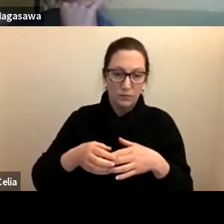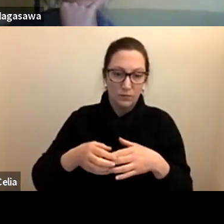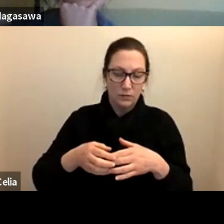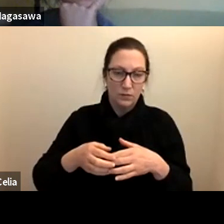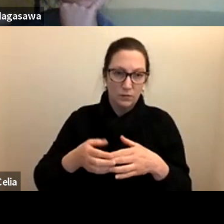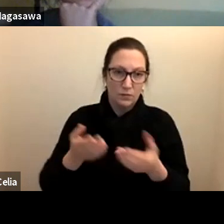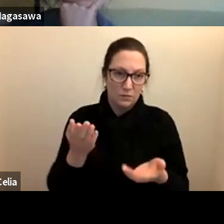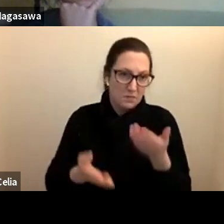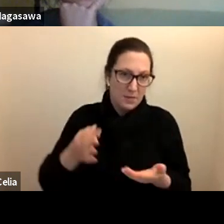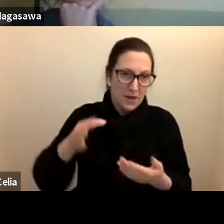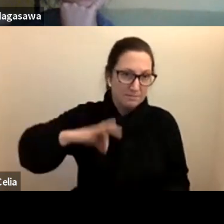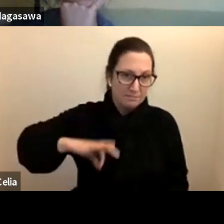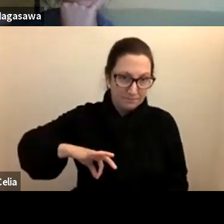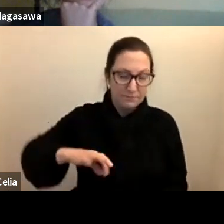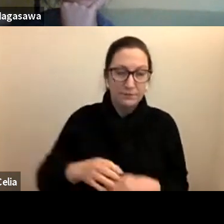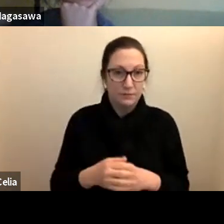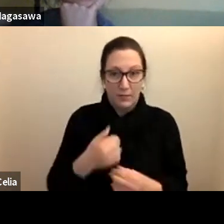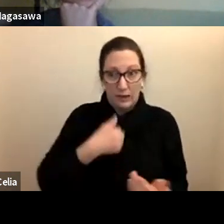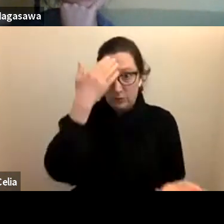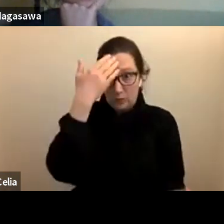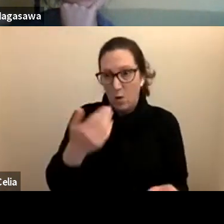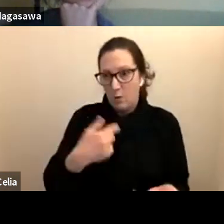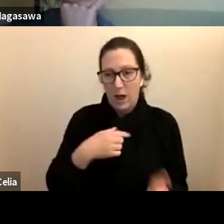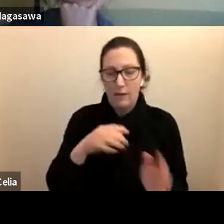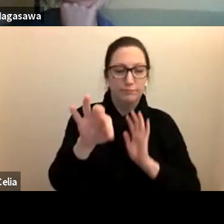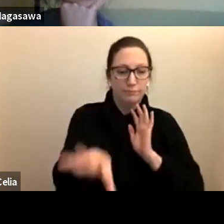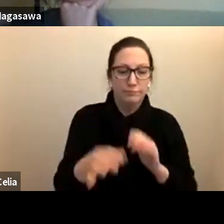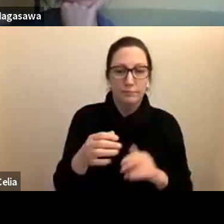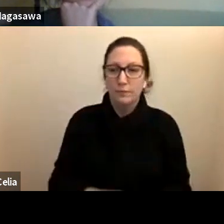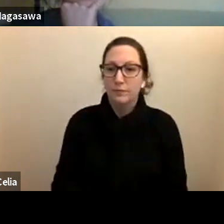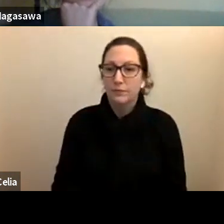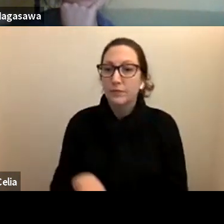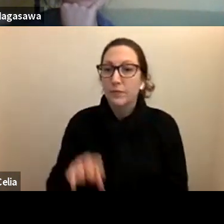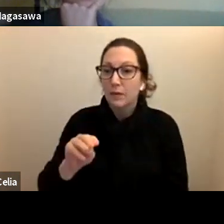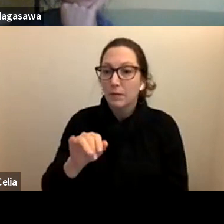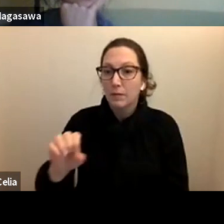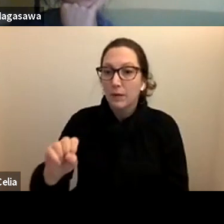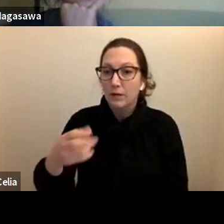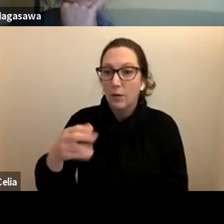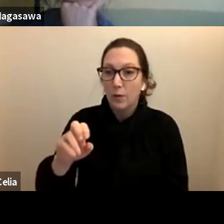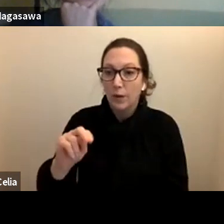respective groups. I don't know. I'm just raising the issue. And that's,